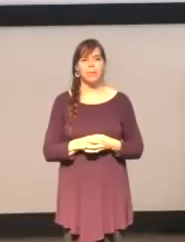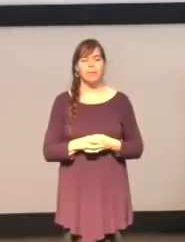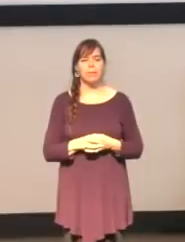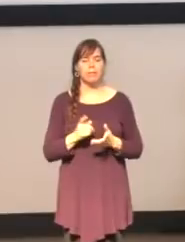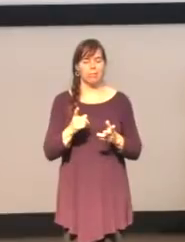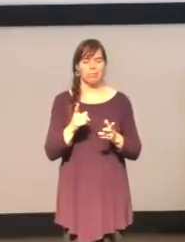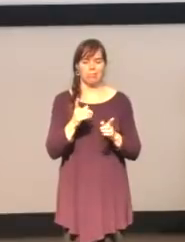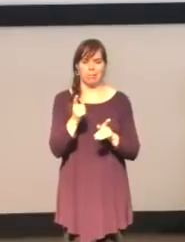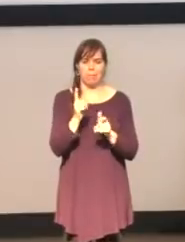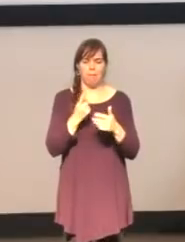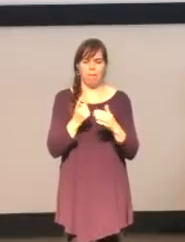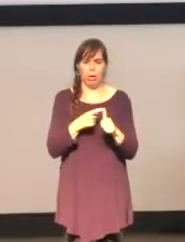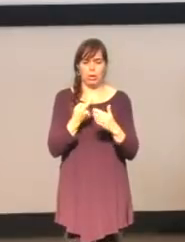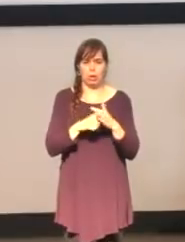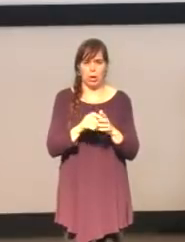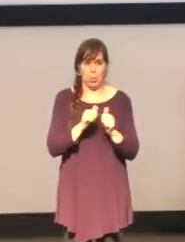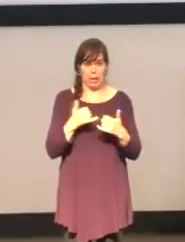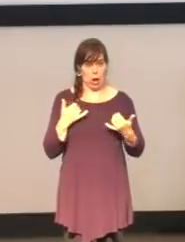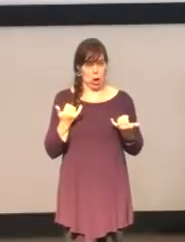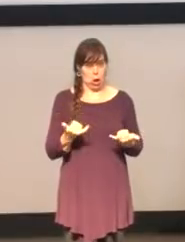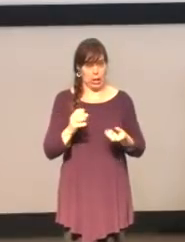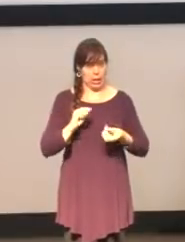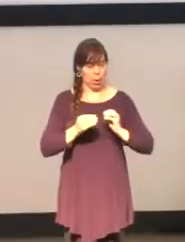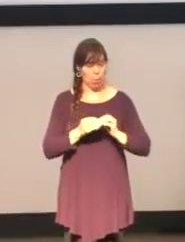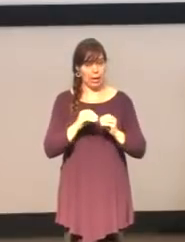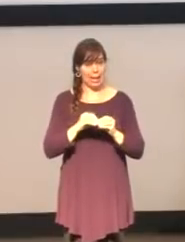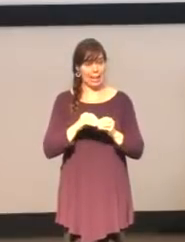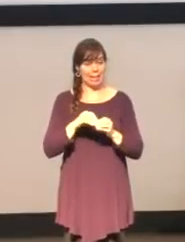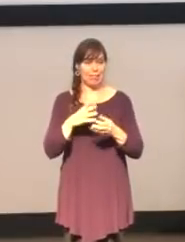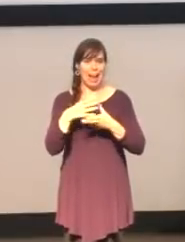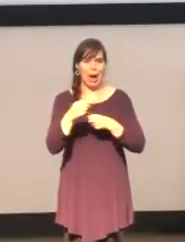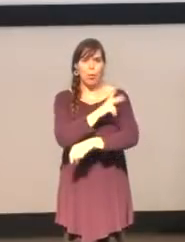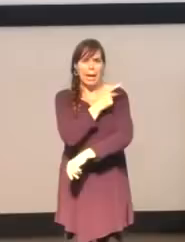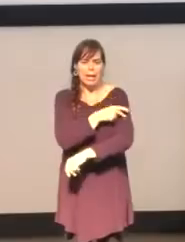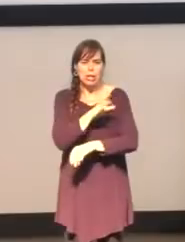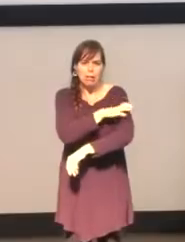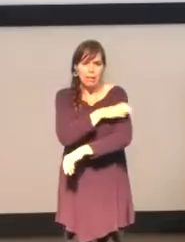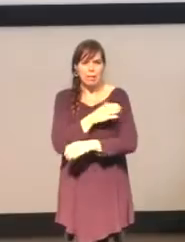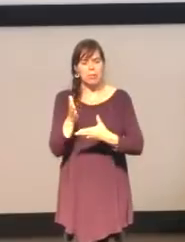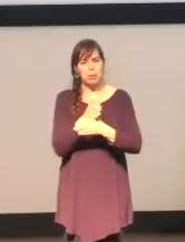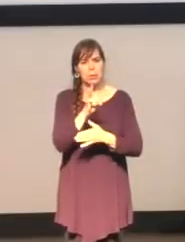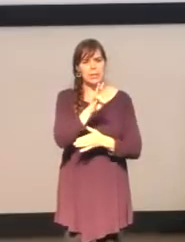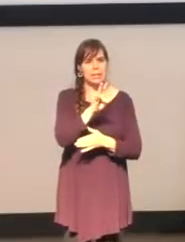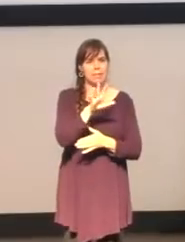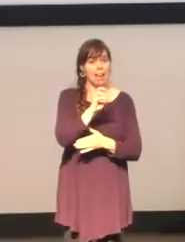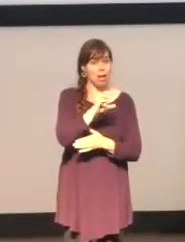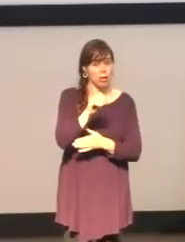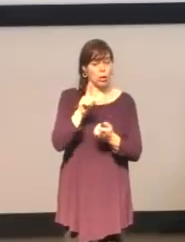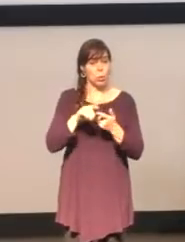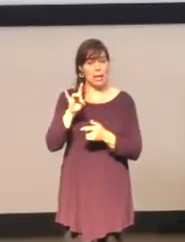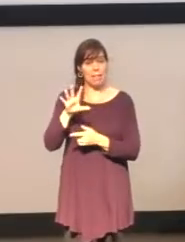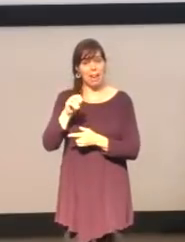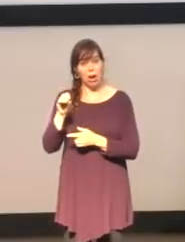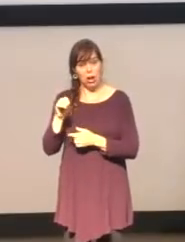I'll preface this by saying our current volume in the outpatient clinics is somewhere between 7,500 to 8,500 patients a day, which